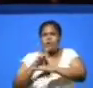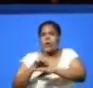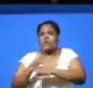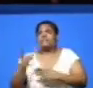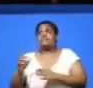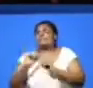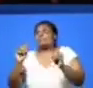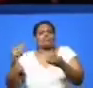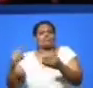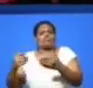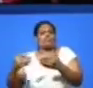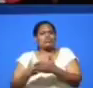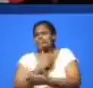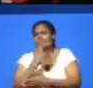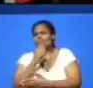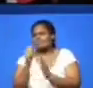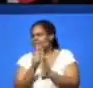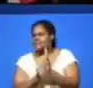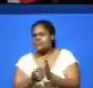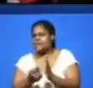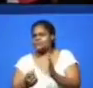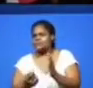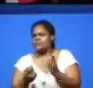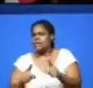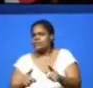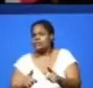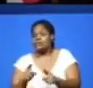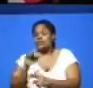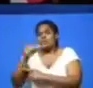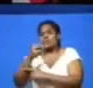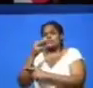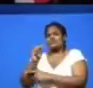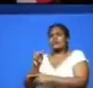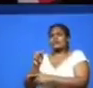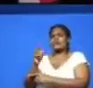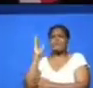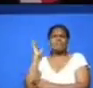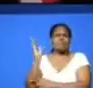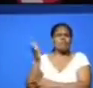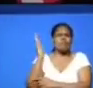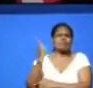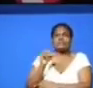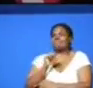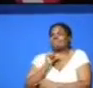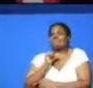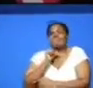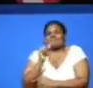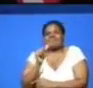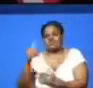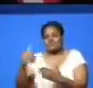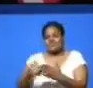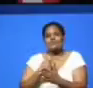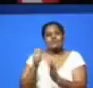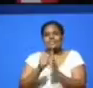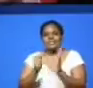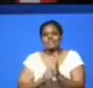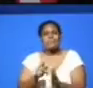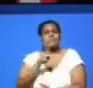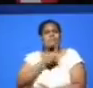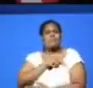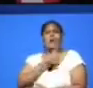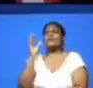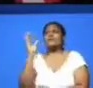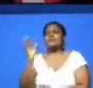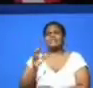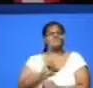no New Testament. When John preached, he had no New Testament. When Paul preached, he had no